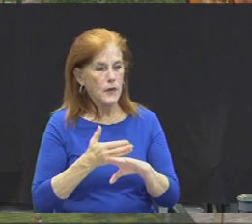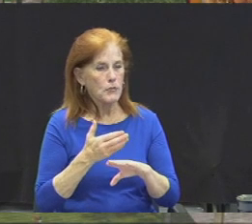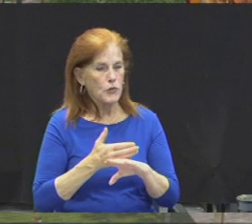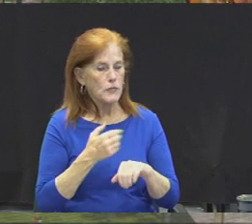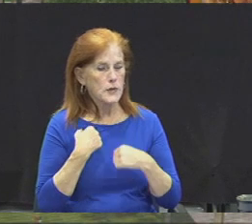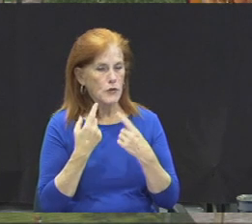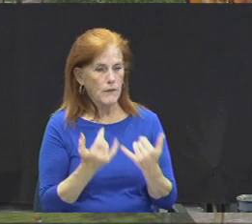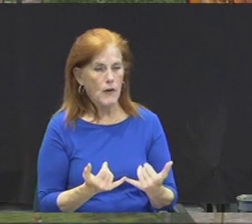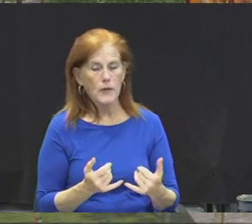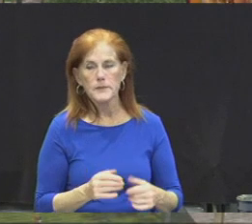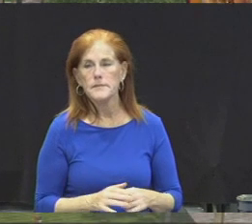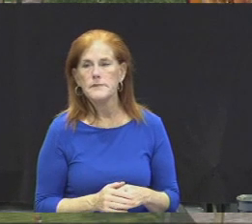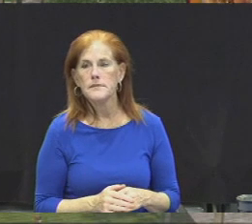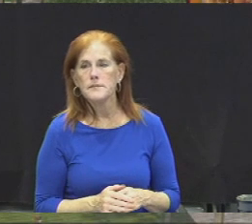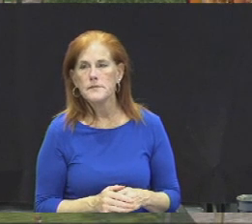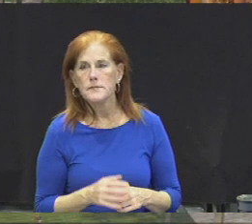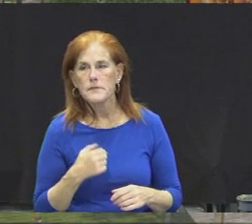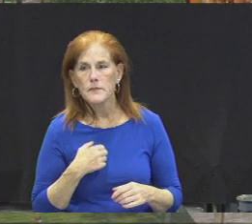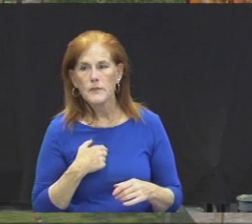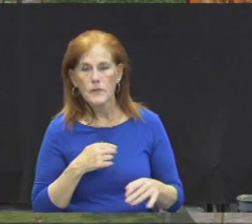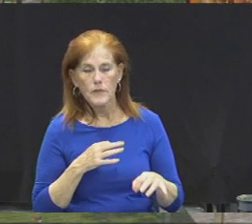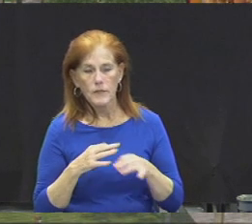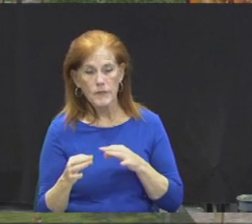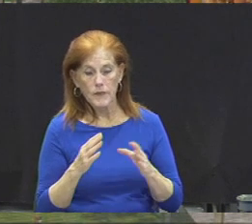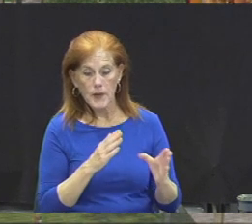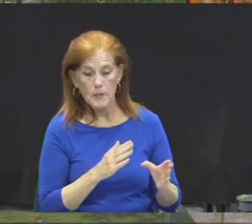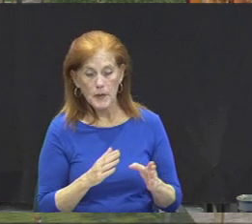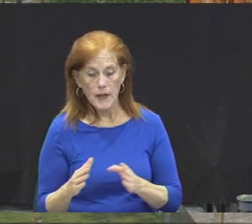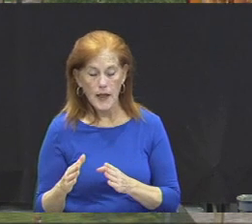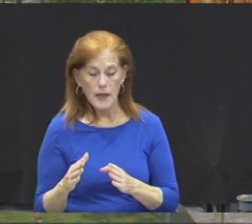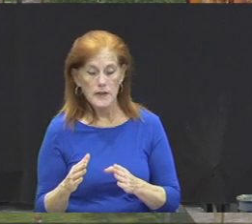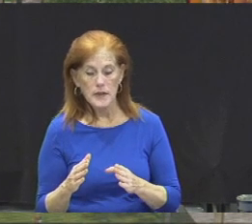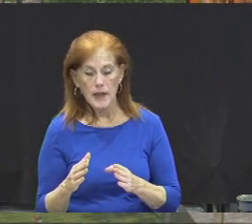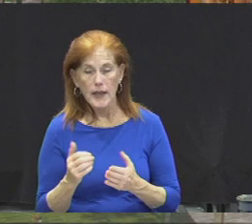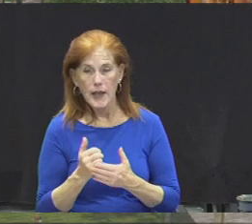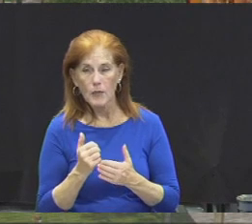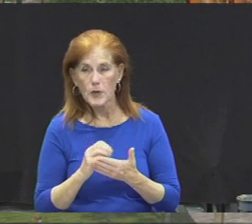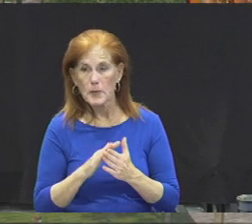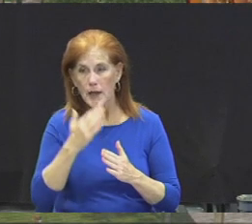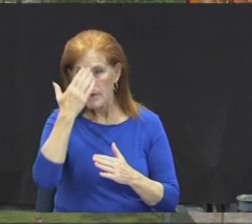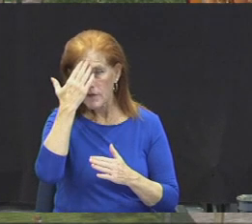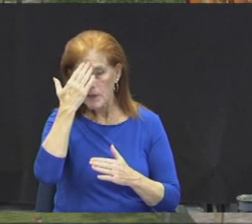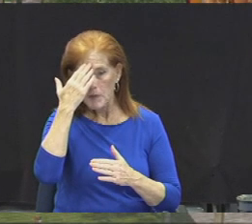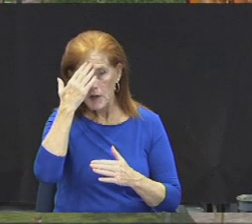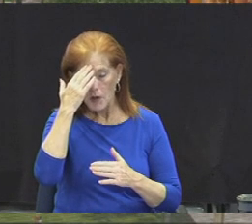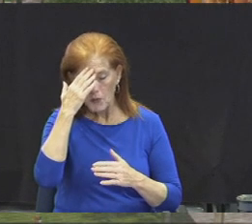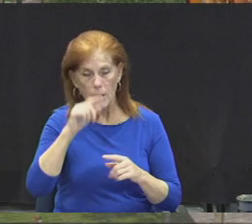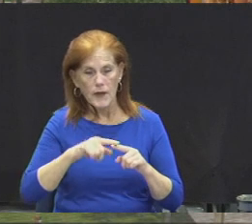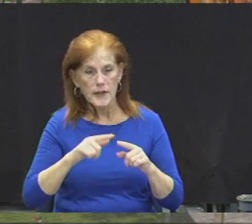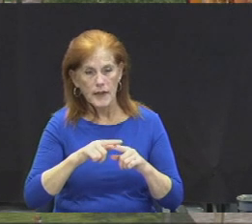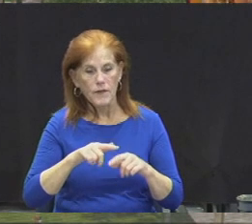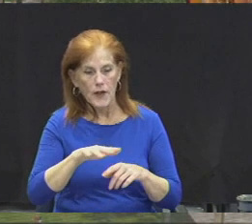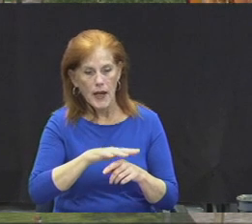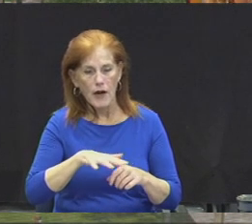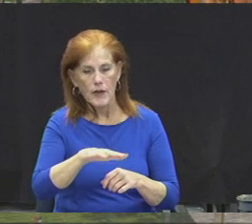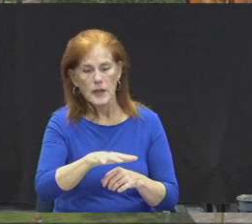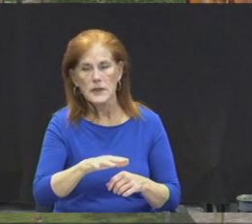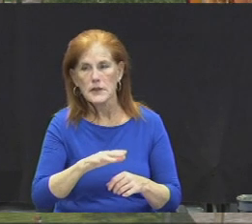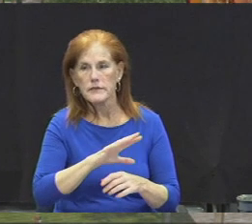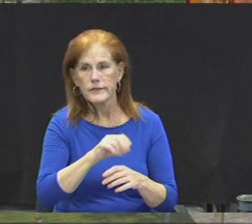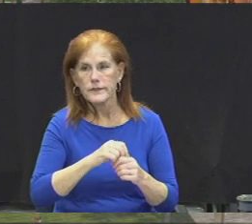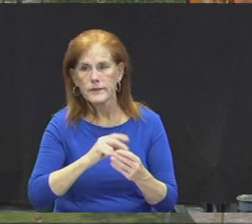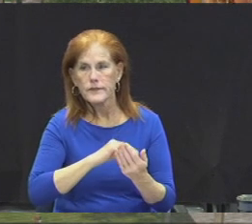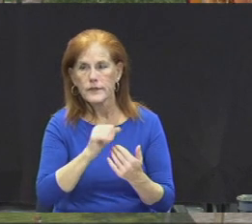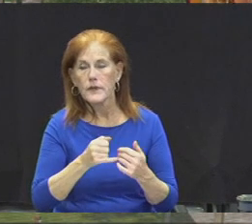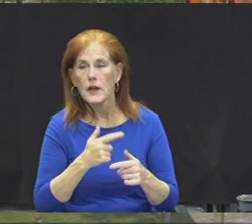And my thinking is that I will walk you through the plans, kind of get you generally familiar with the areas of the project, and then